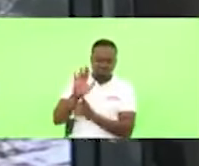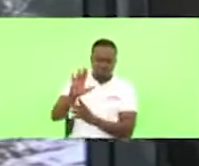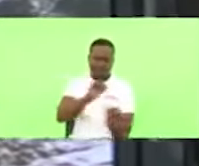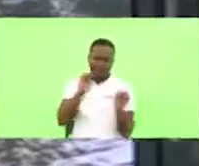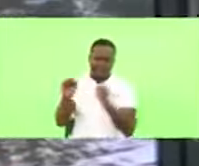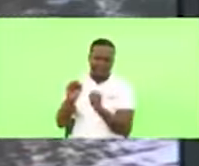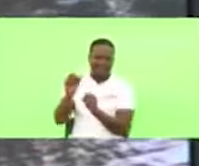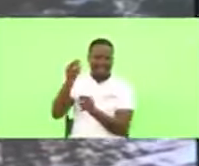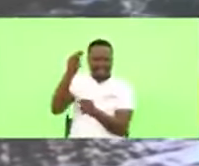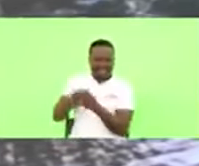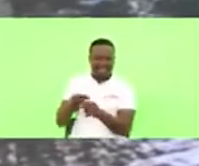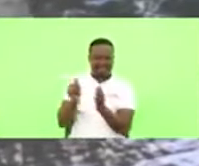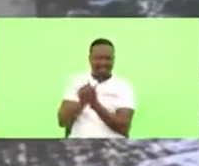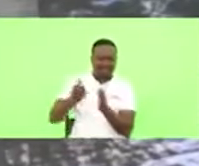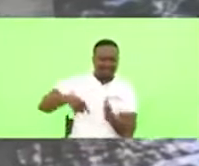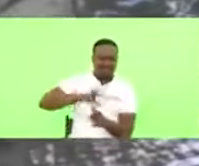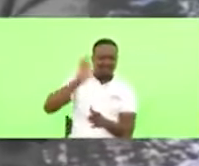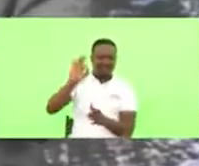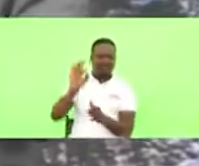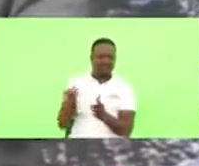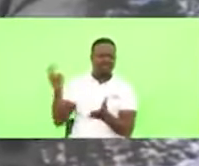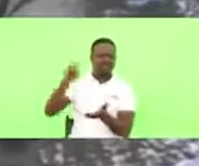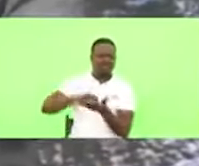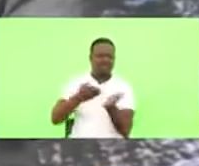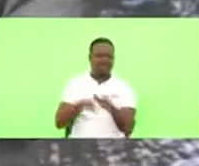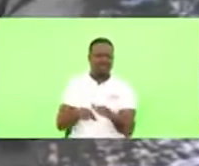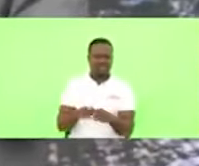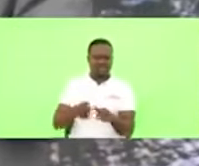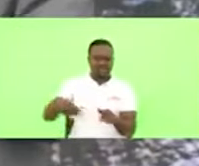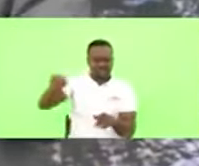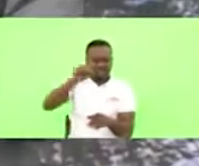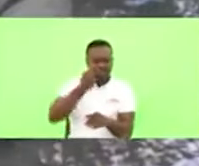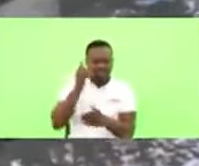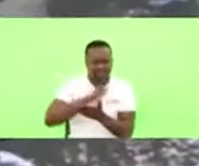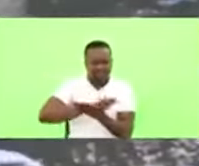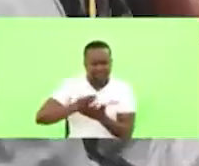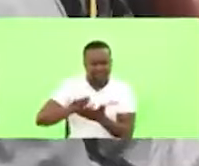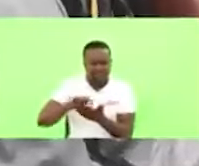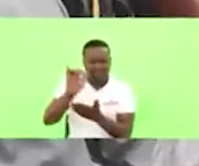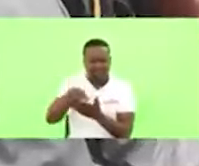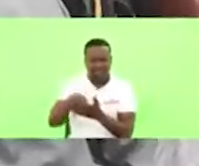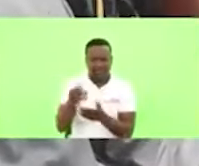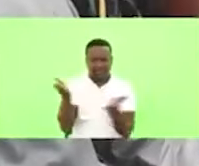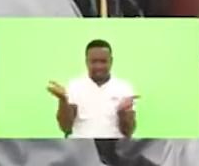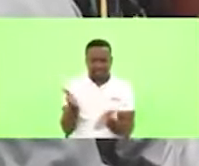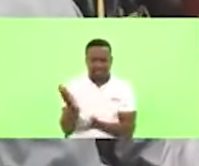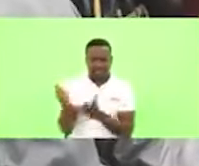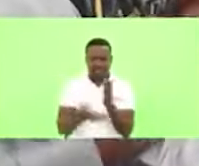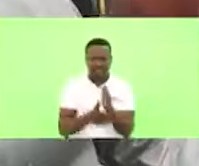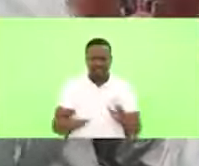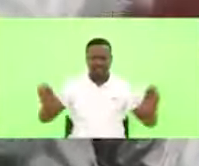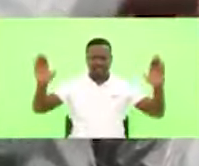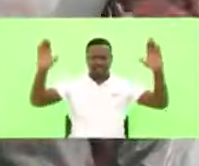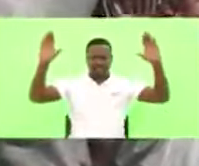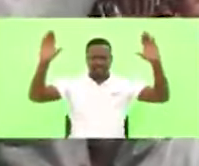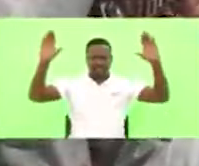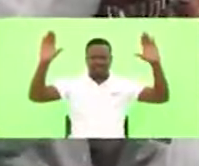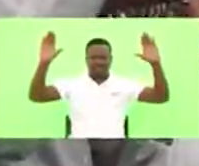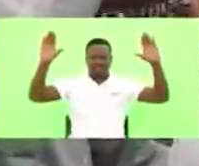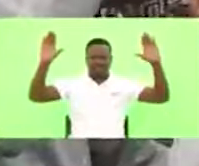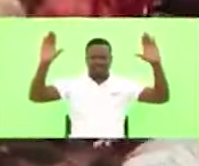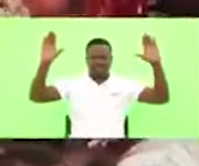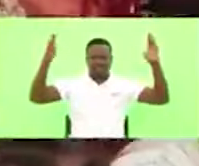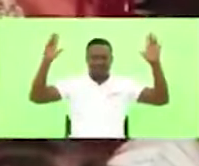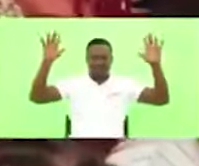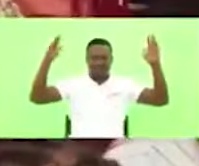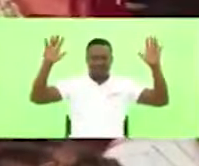power that we preach and we raise the dead. Are we together? If you are here, let me see by show of hand. I'll